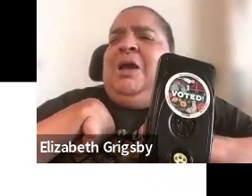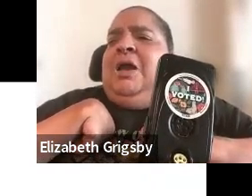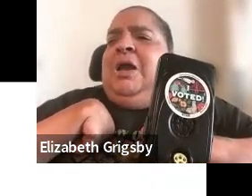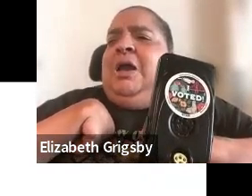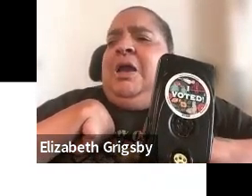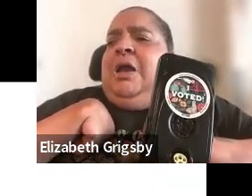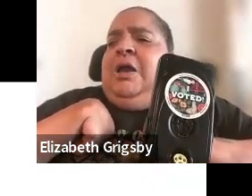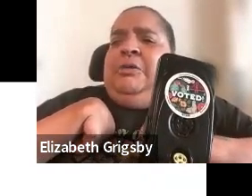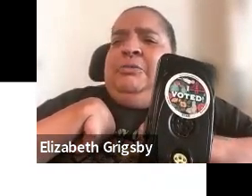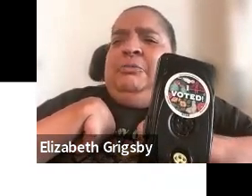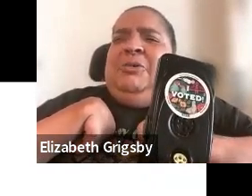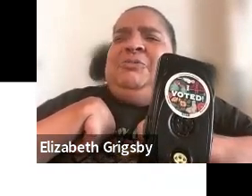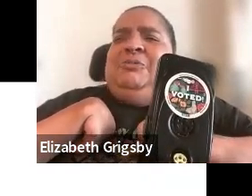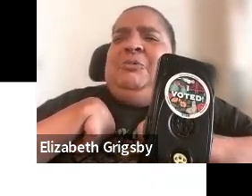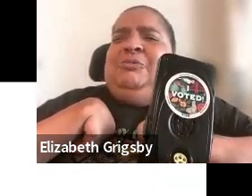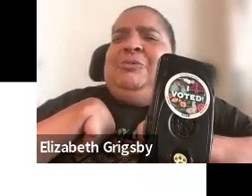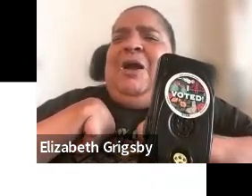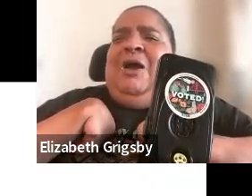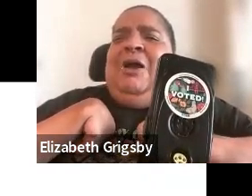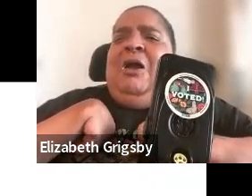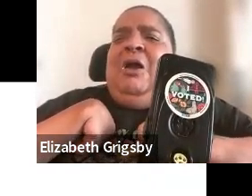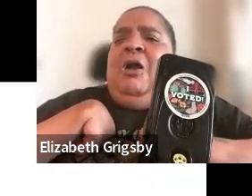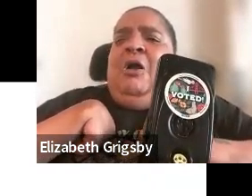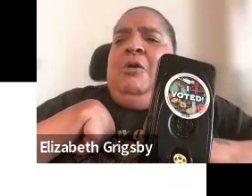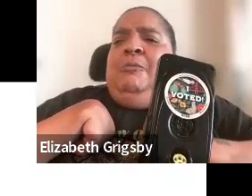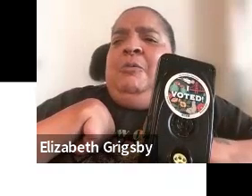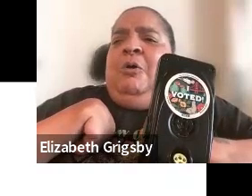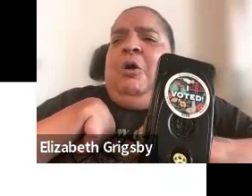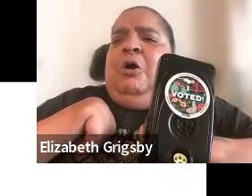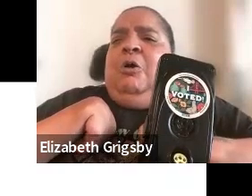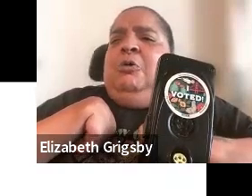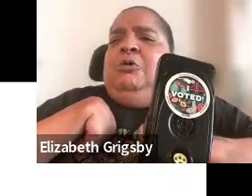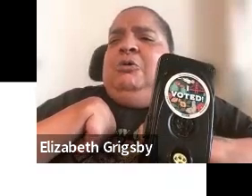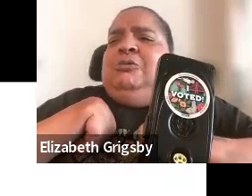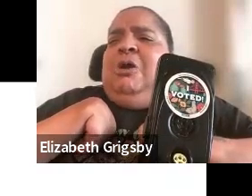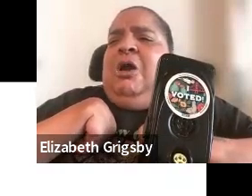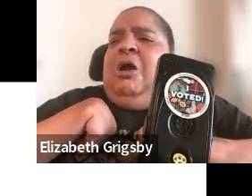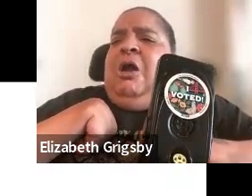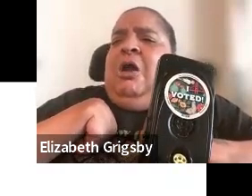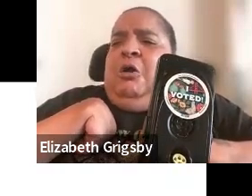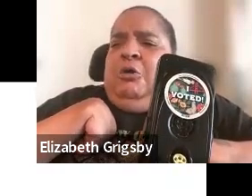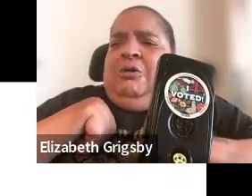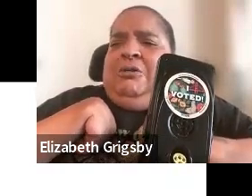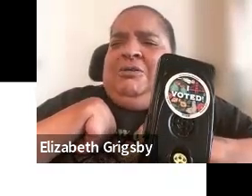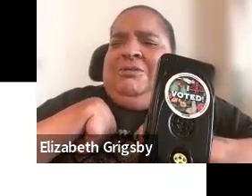publication is a resource guide for all Earth